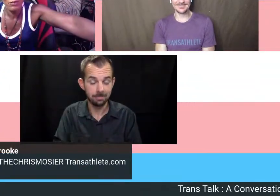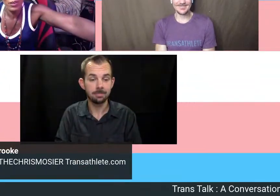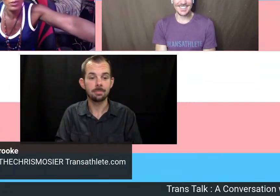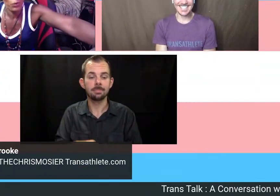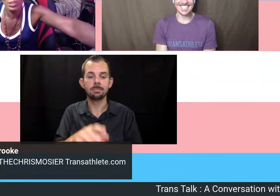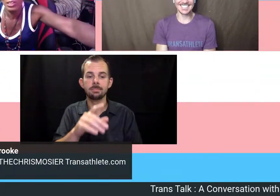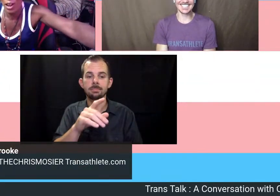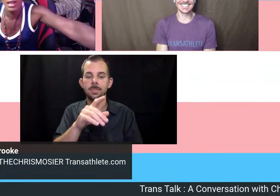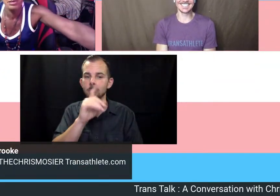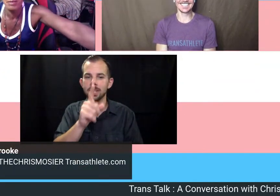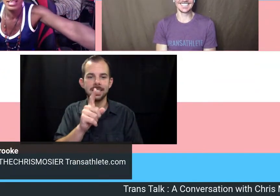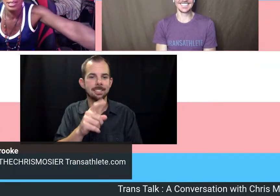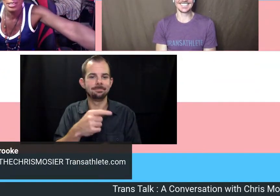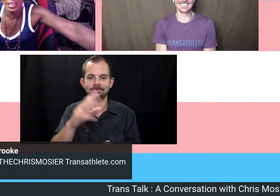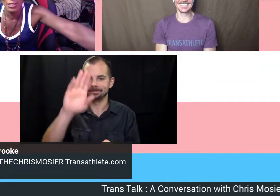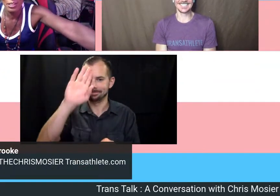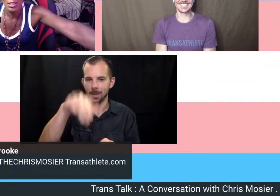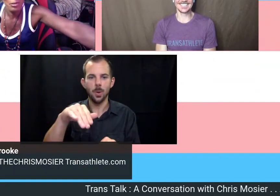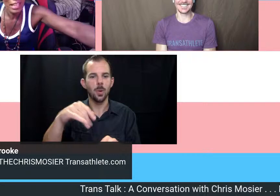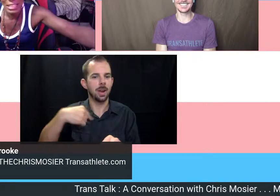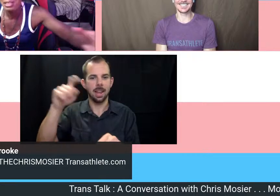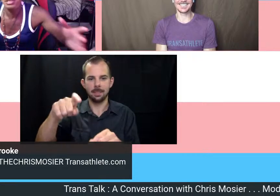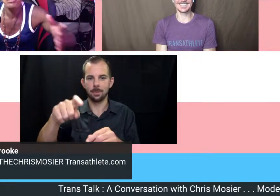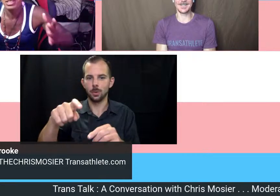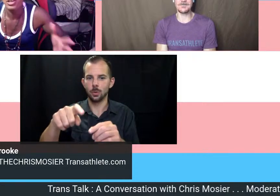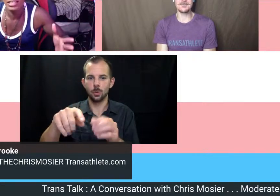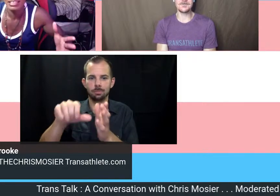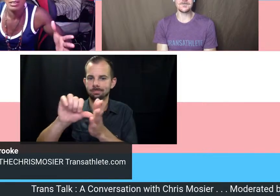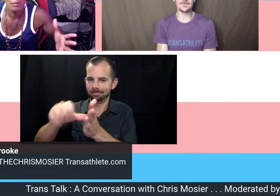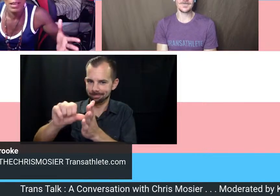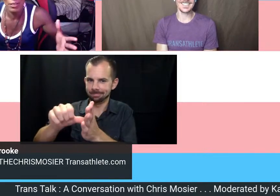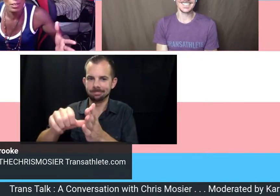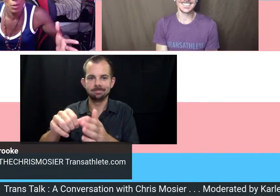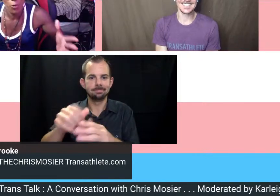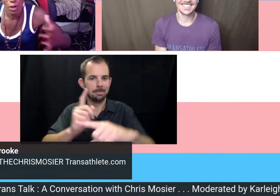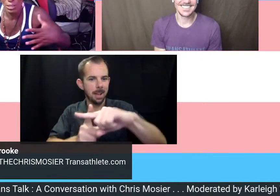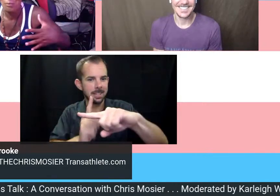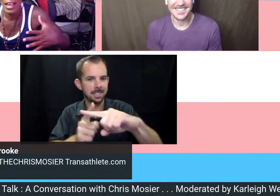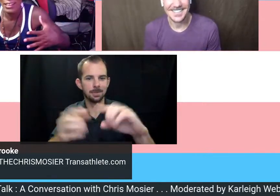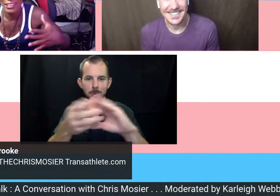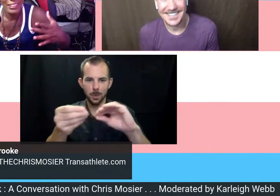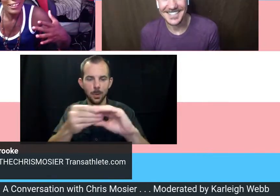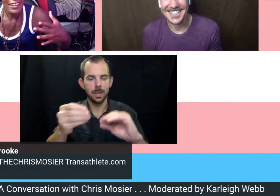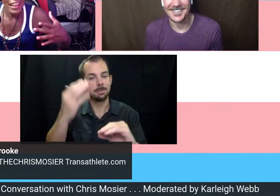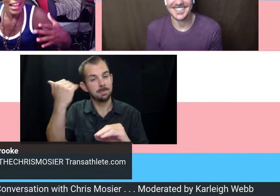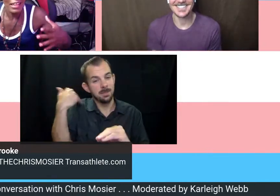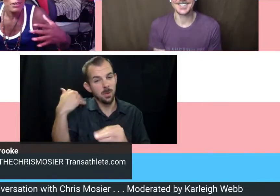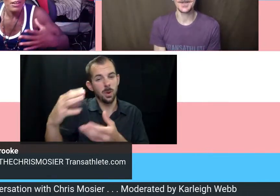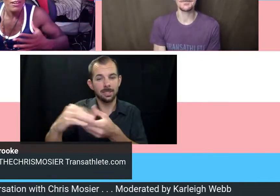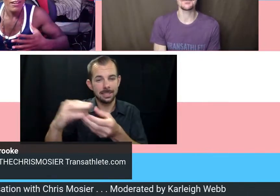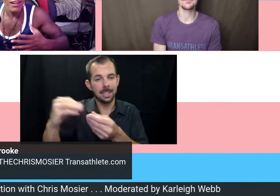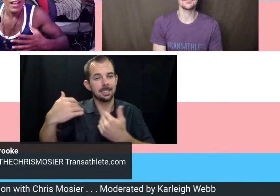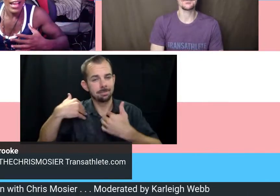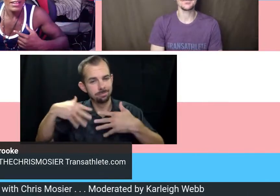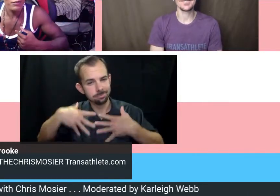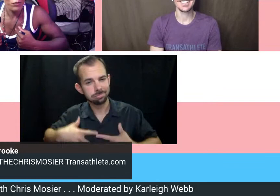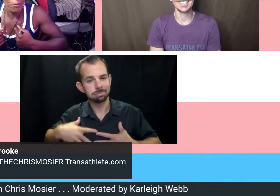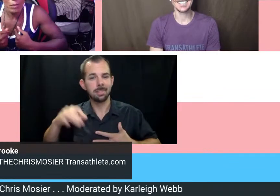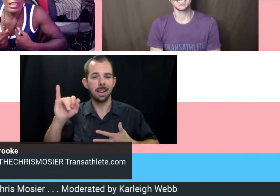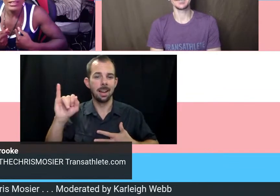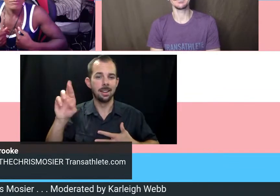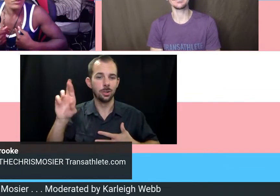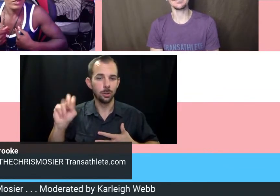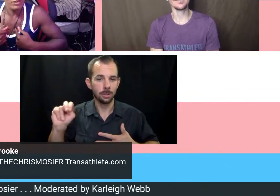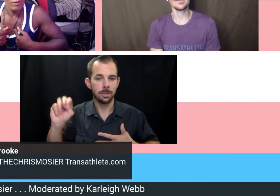that unfortunate Iron Man incident. We got to get something Yep. good in here to wash the palate. Yep. And